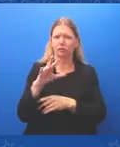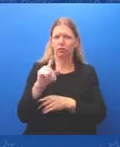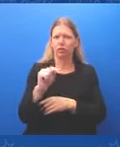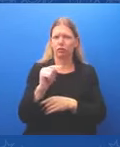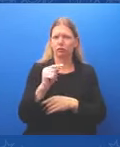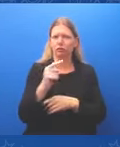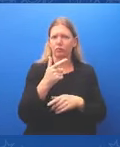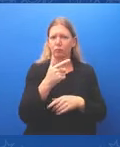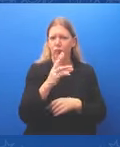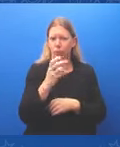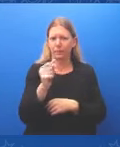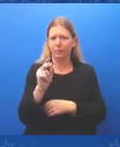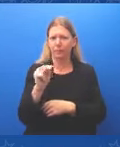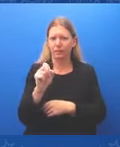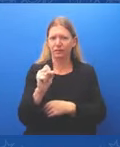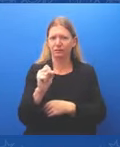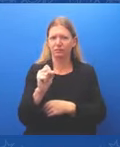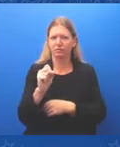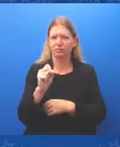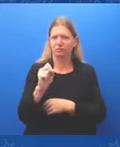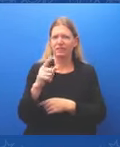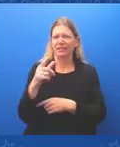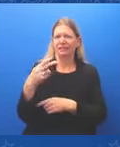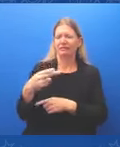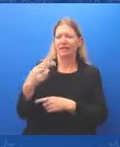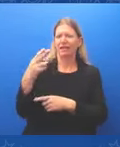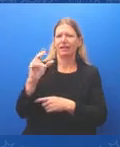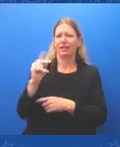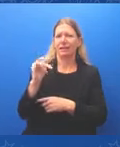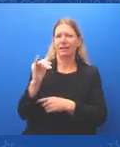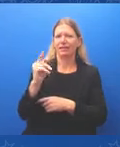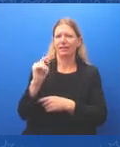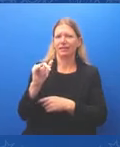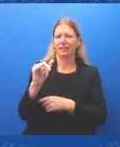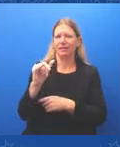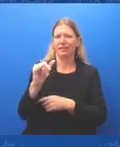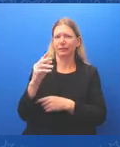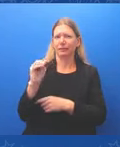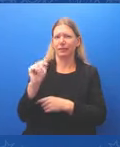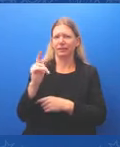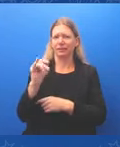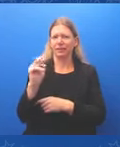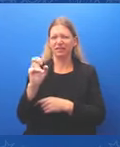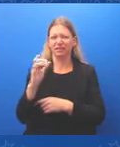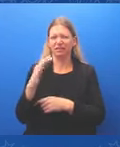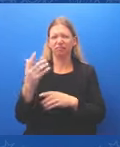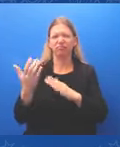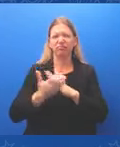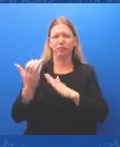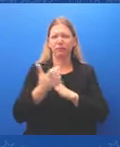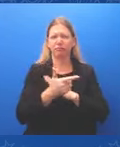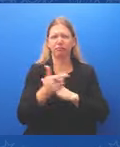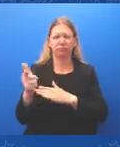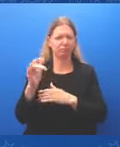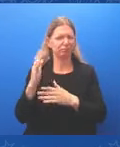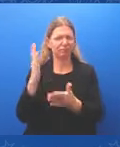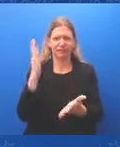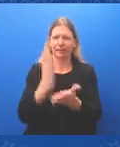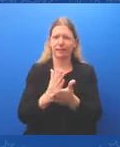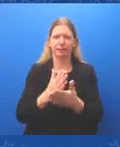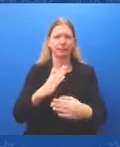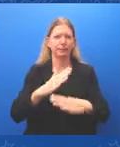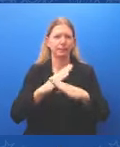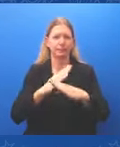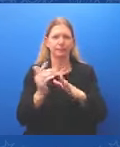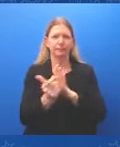We're going to do that once, and we'll do it again. We can't fully prevent people from being radicalized to hate and violence, but we must